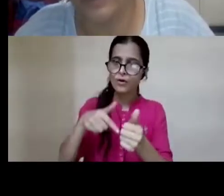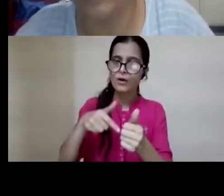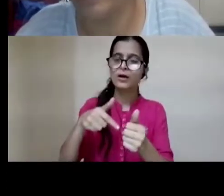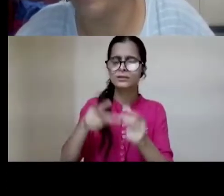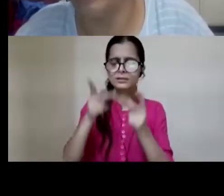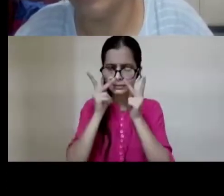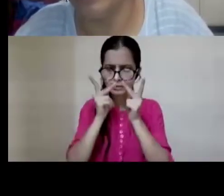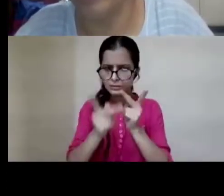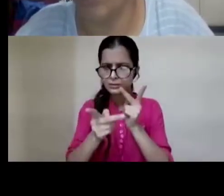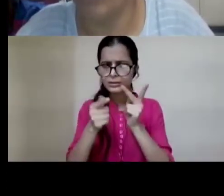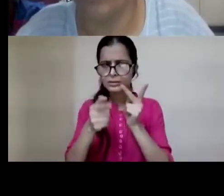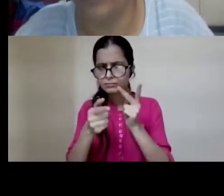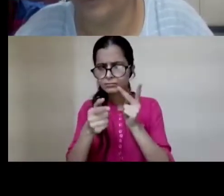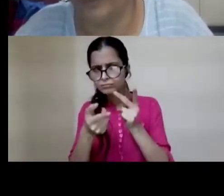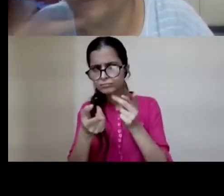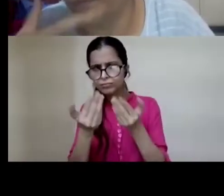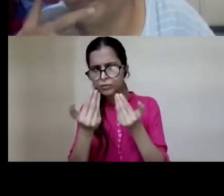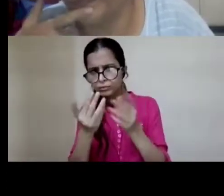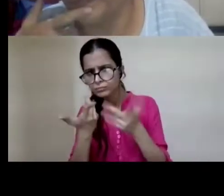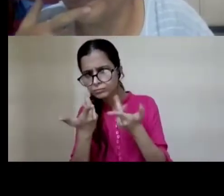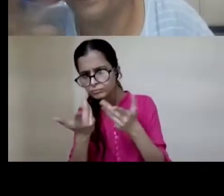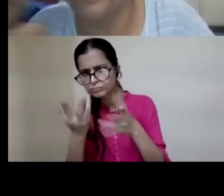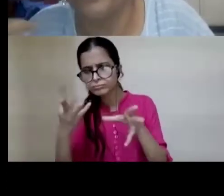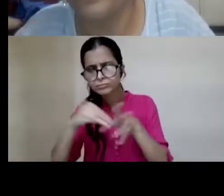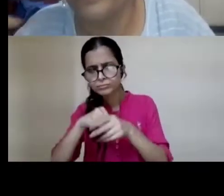it there are possibilities of